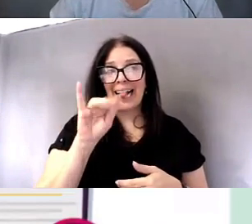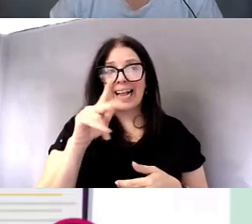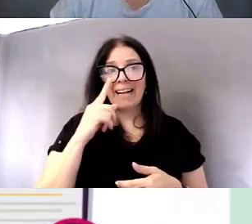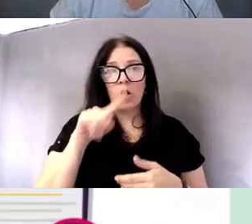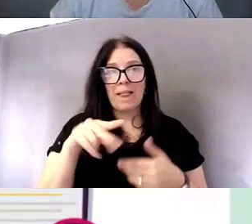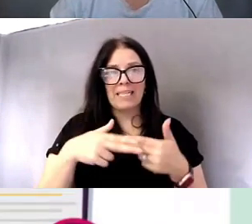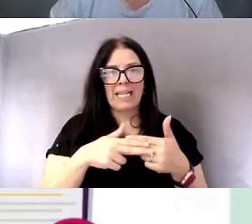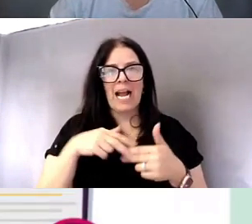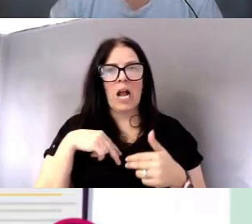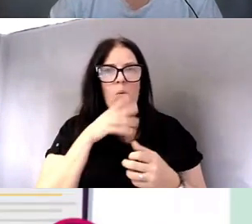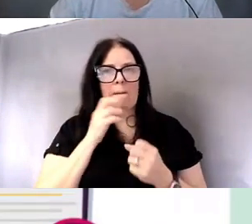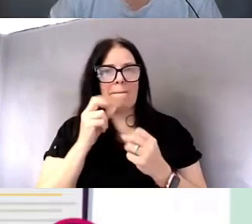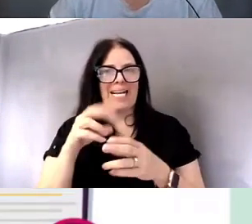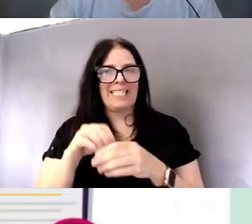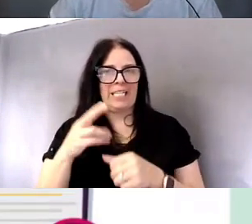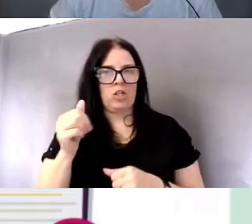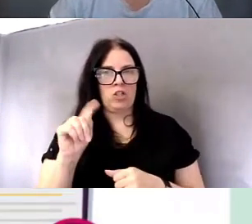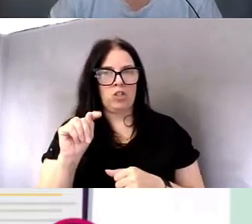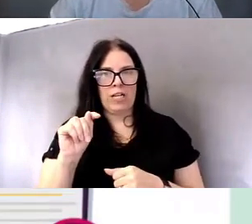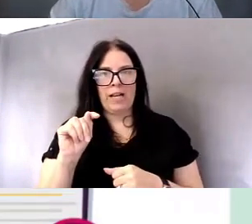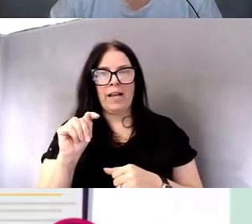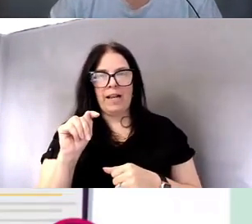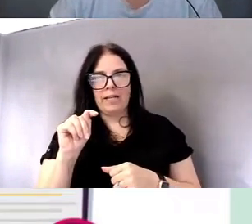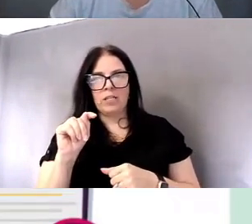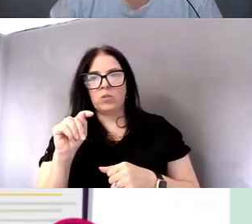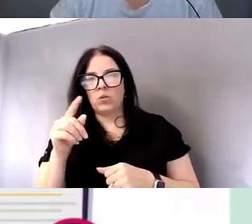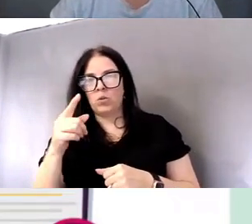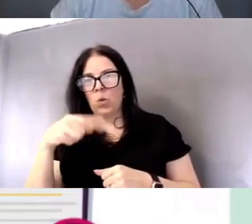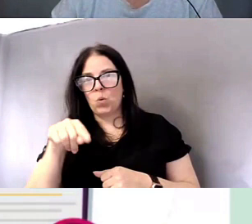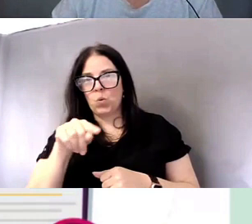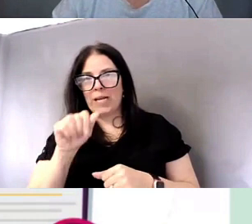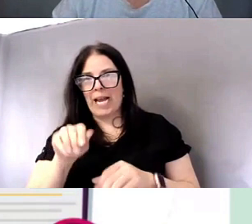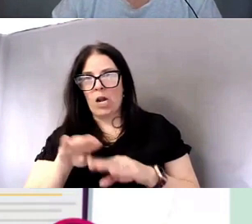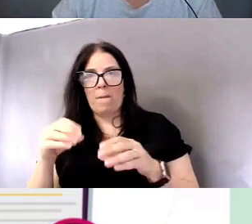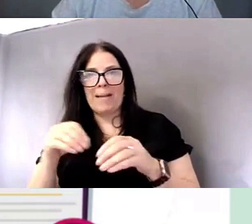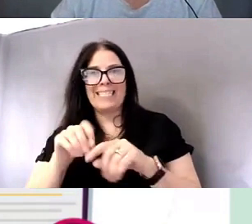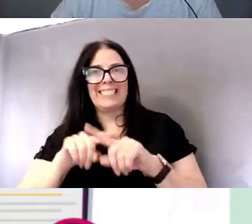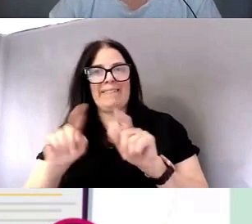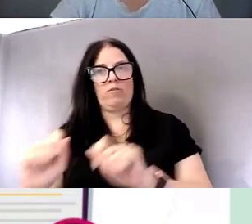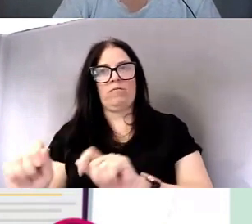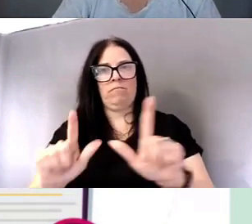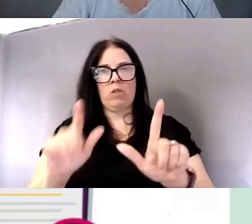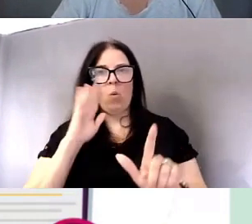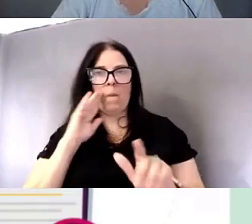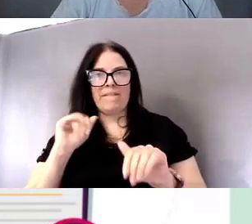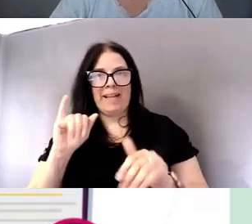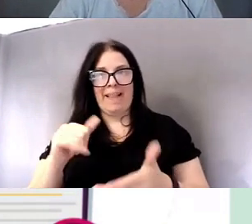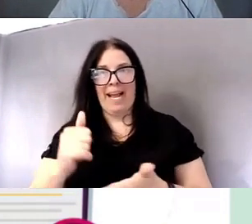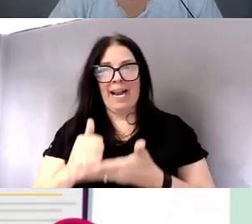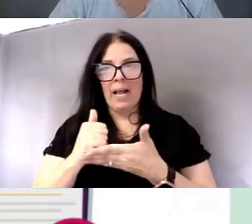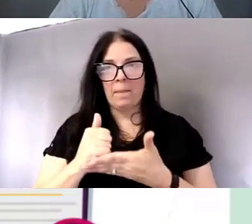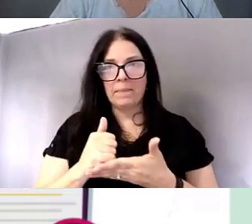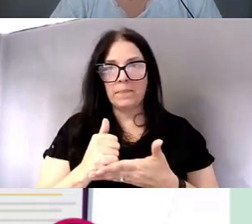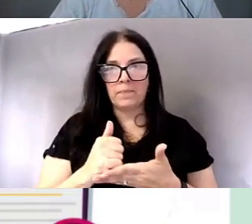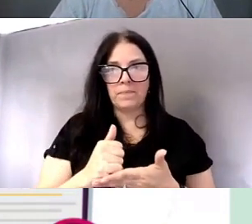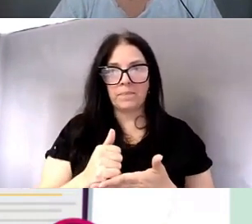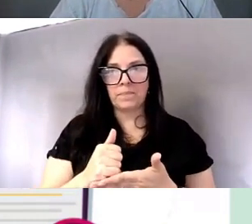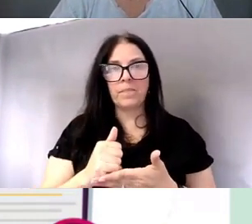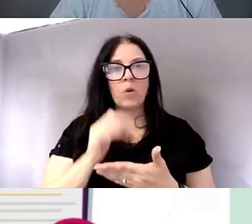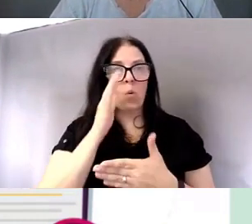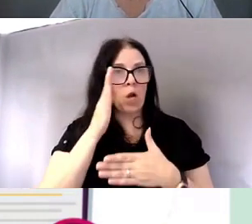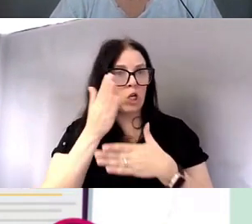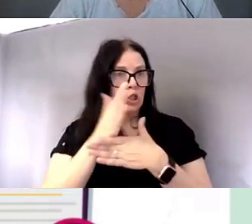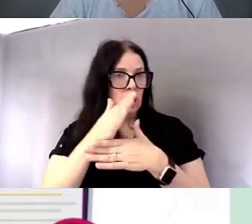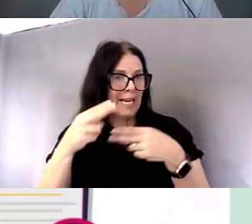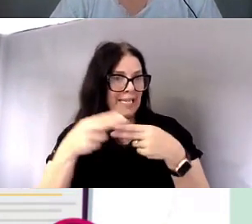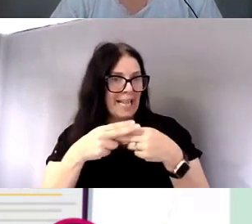to paste it in the chat. So you will be able to open it in a separate window if that's helpful for you. We will be sharing the slides